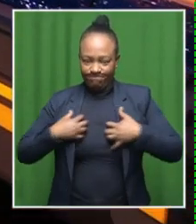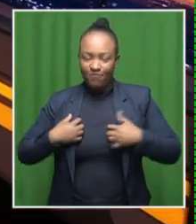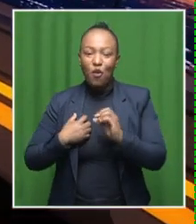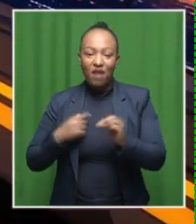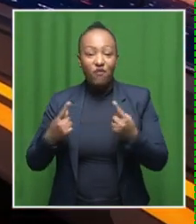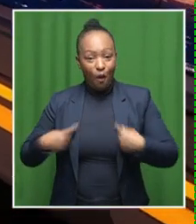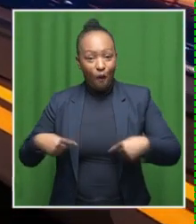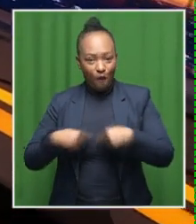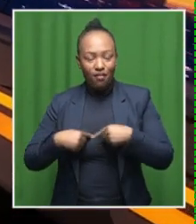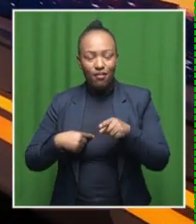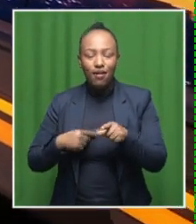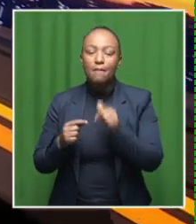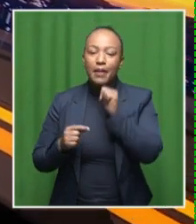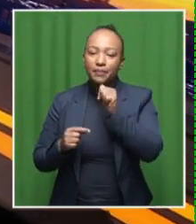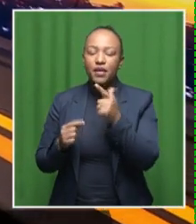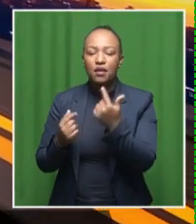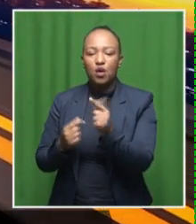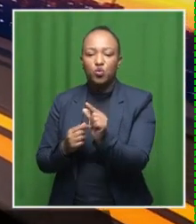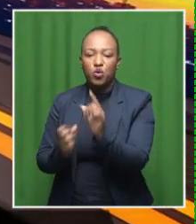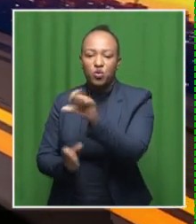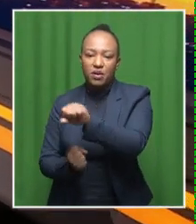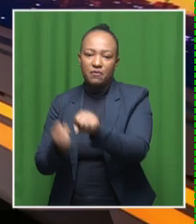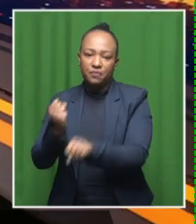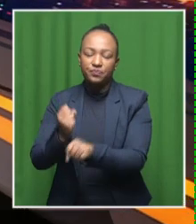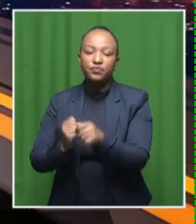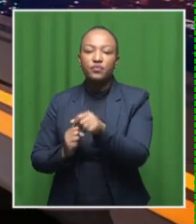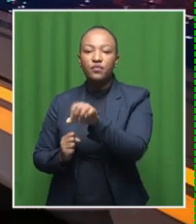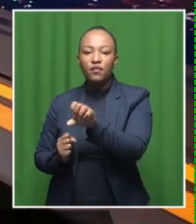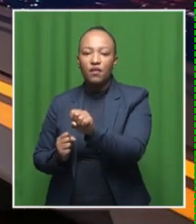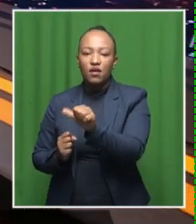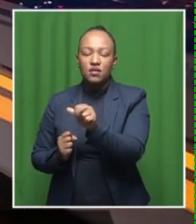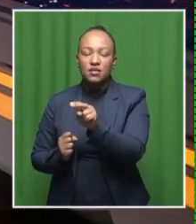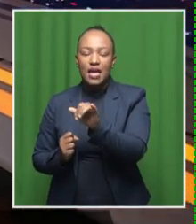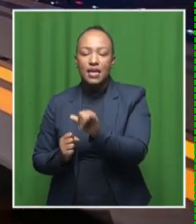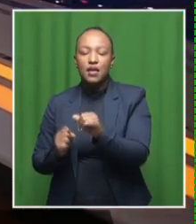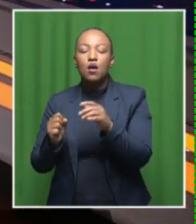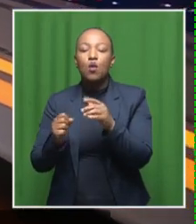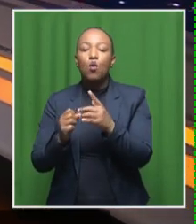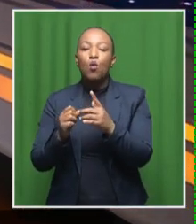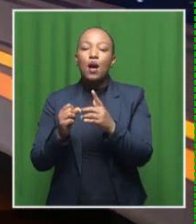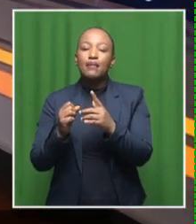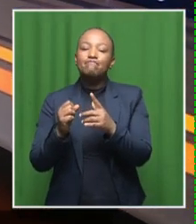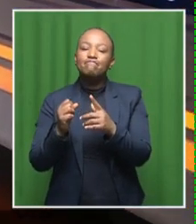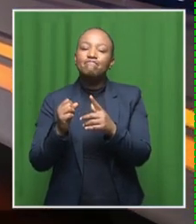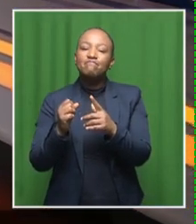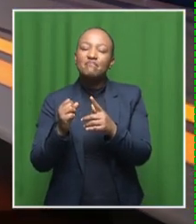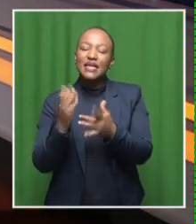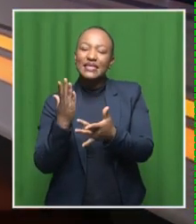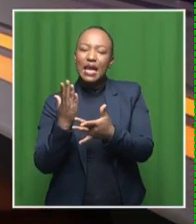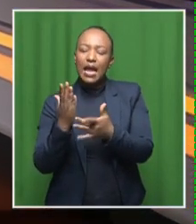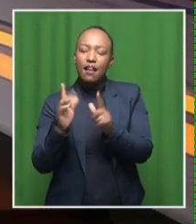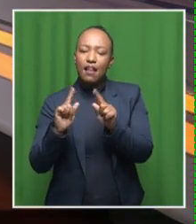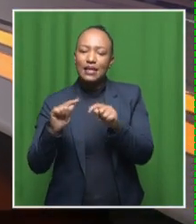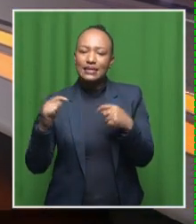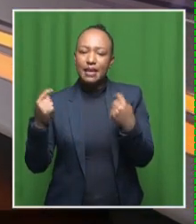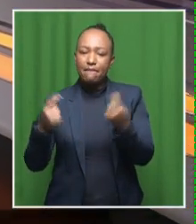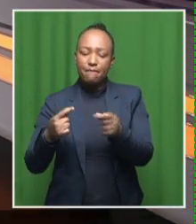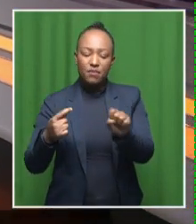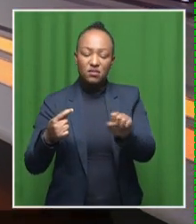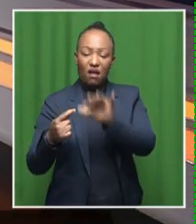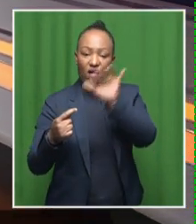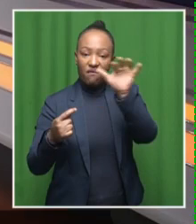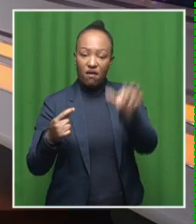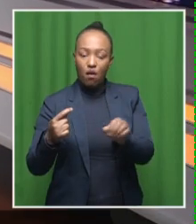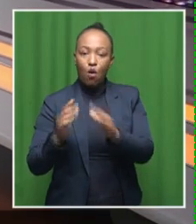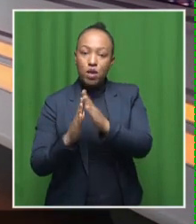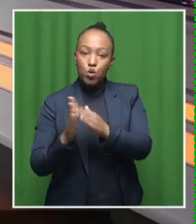now, let's talk about how we saw yesterday the South African technical team was able to adjust and adapt based on how the New Zealand team